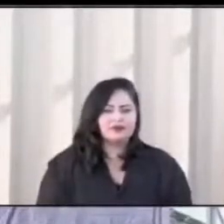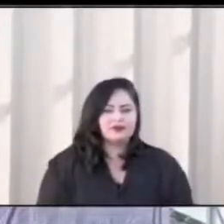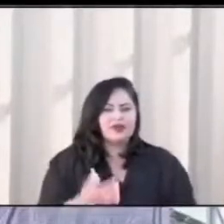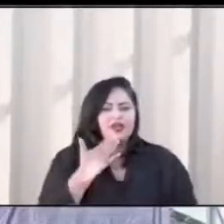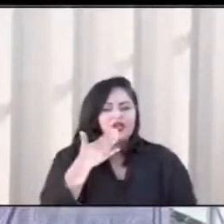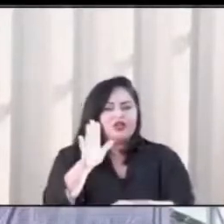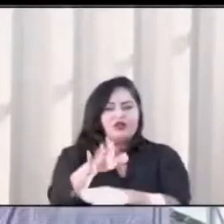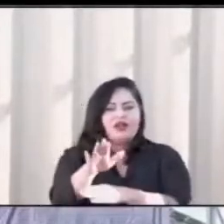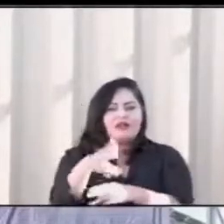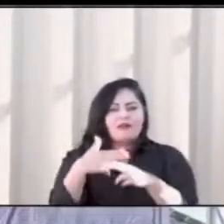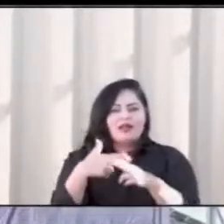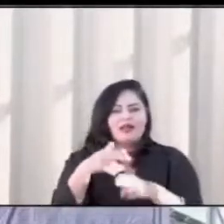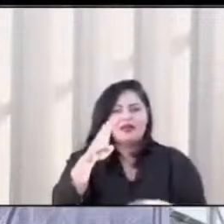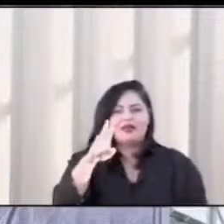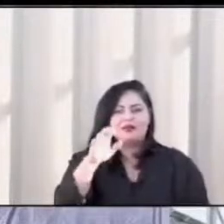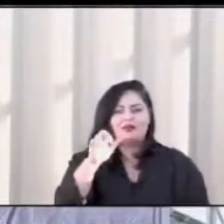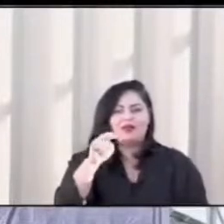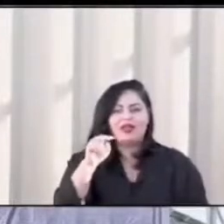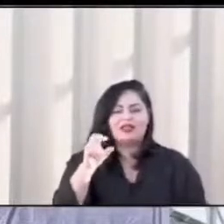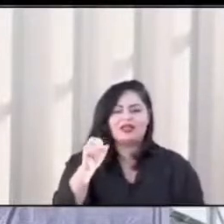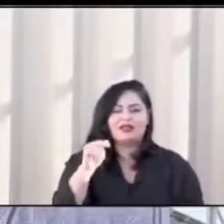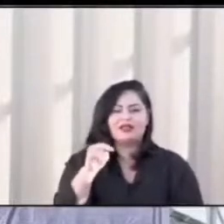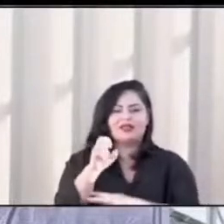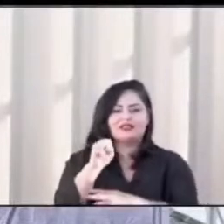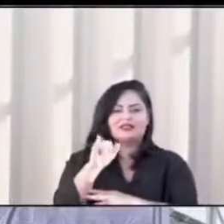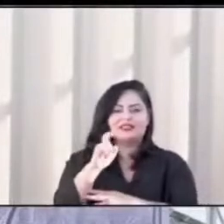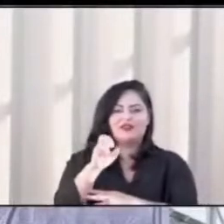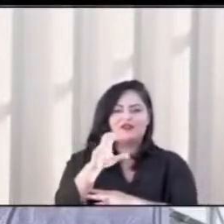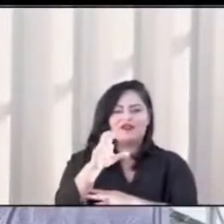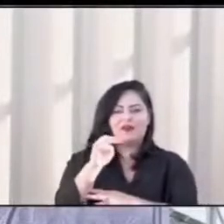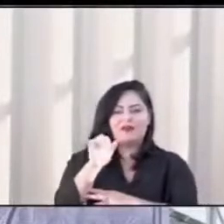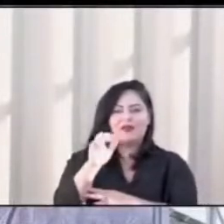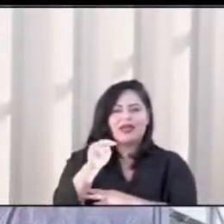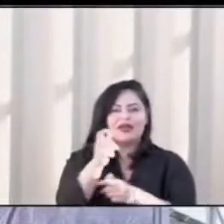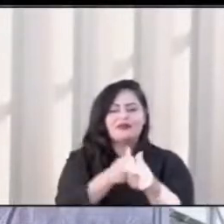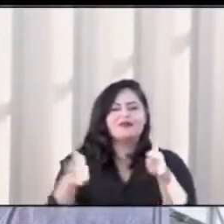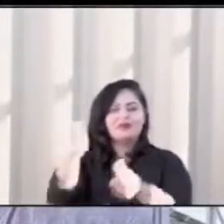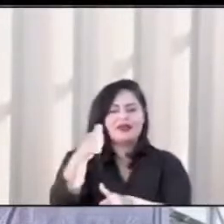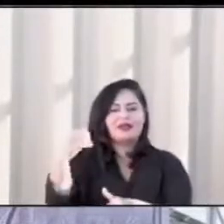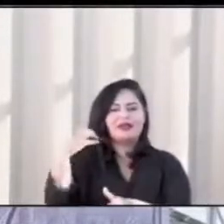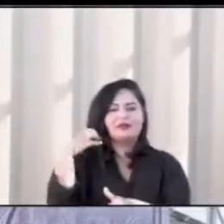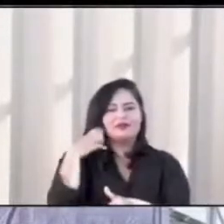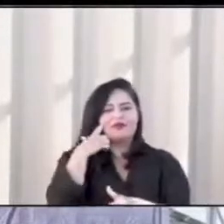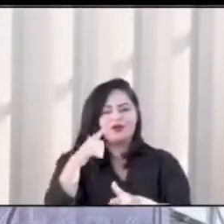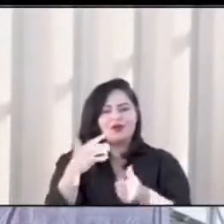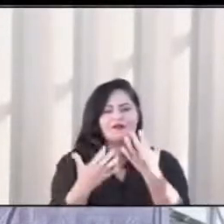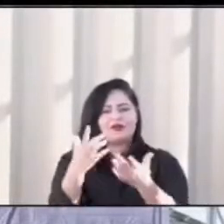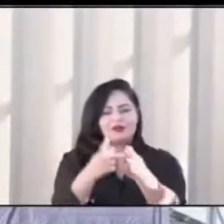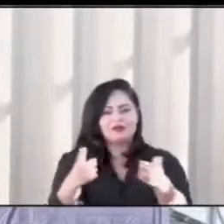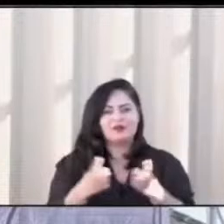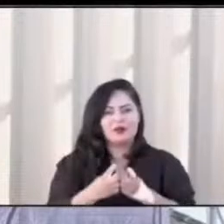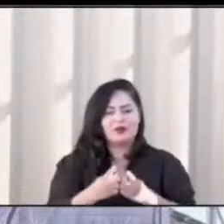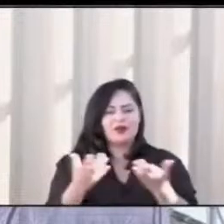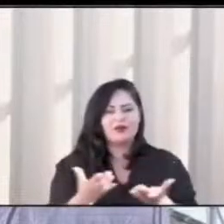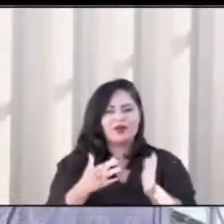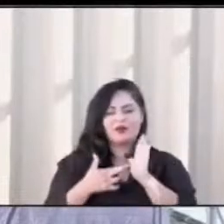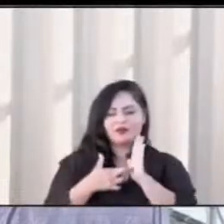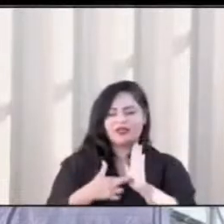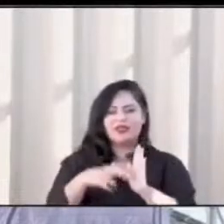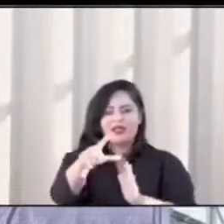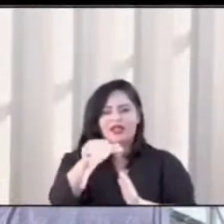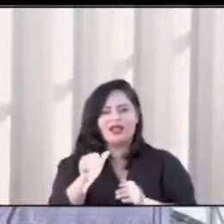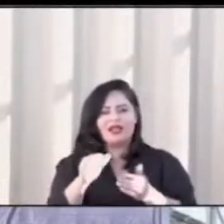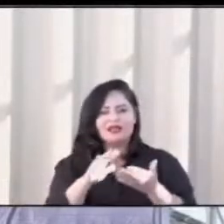Good afternoon. My name is Brandon Silverman. I'm a captain with the Los Angeles City Fire Department, and I'm here on behalf of the City of Los